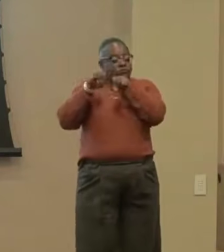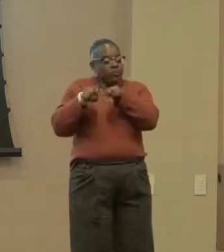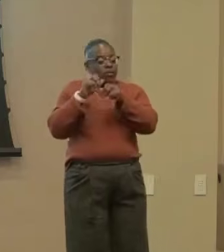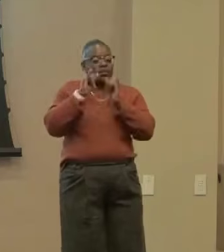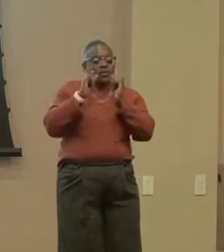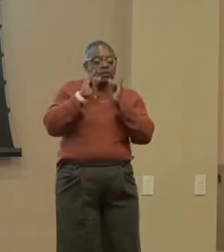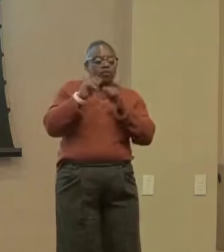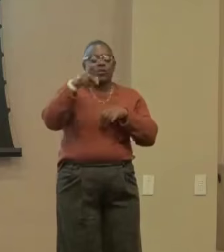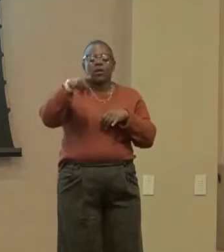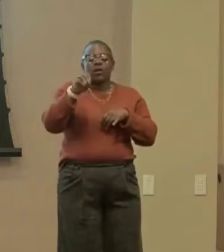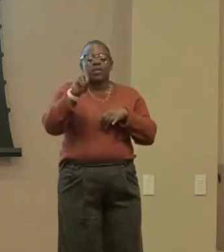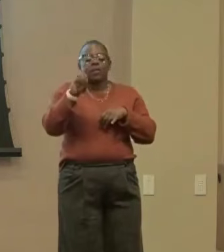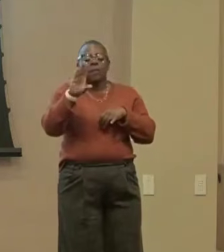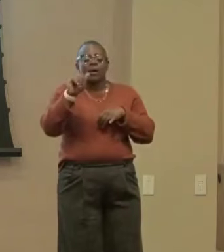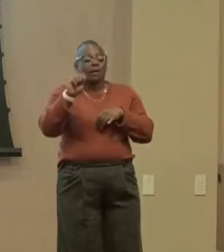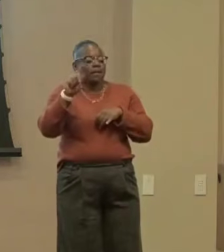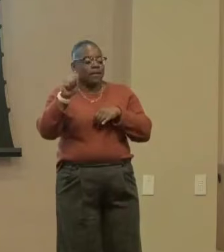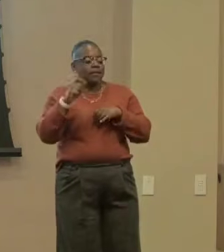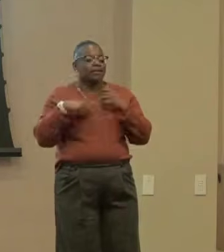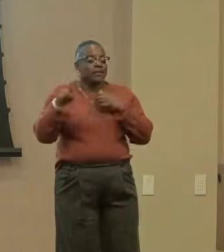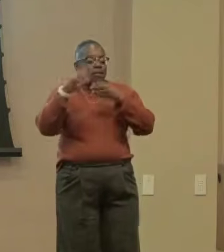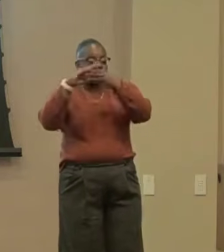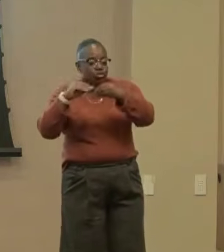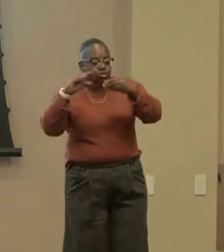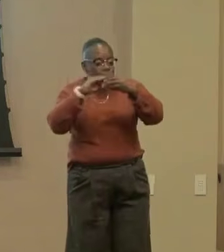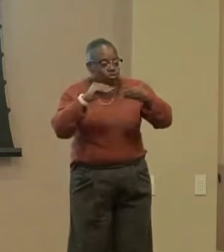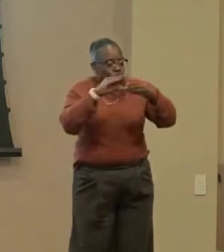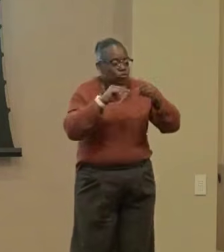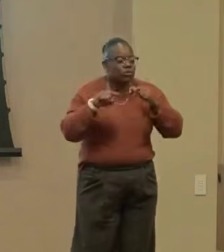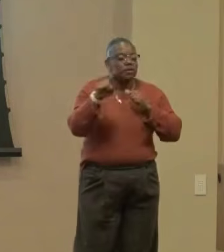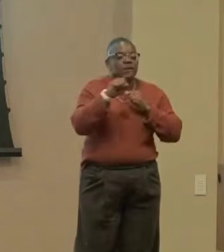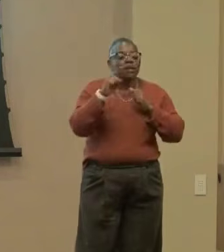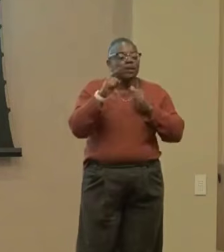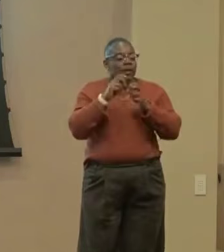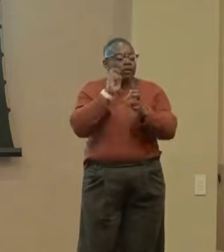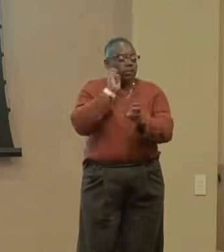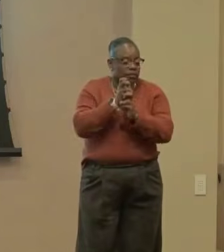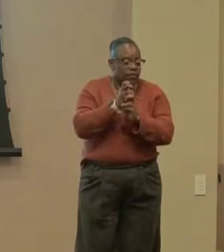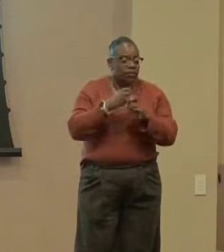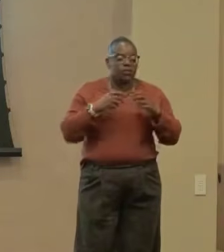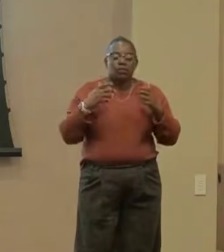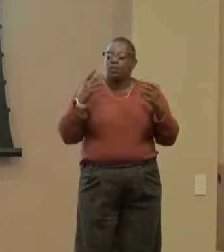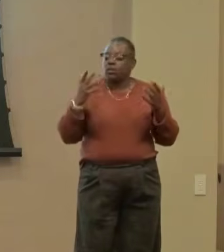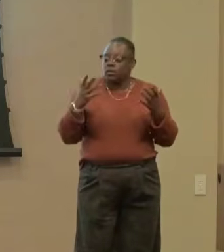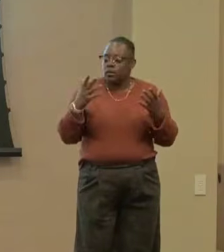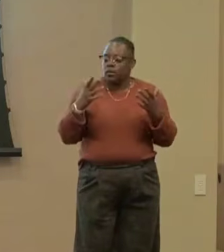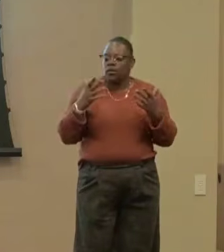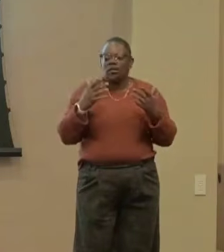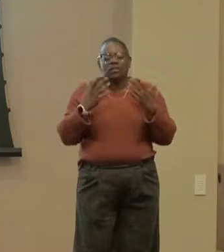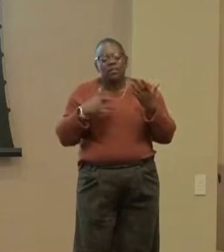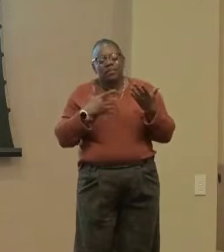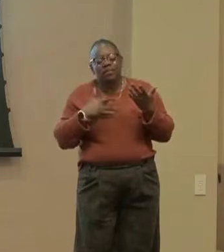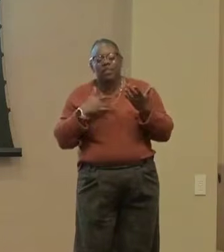our podcast, and there are couples that share stories about how it's difficult or what it's like to be a companion.